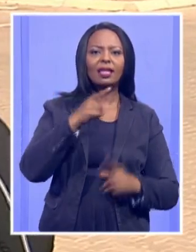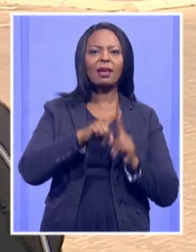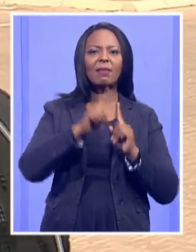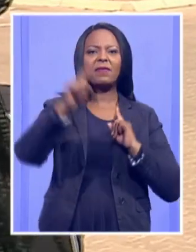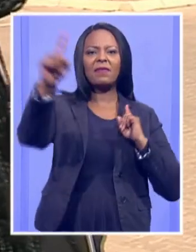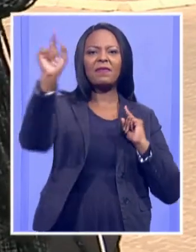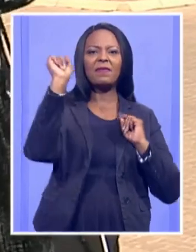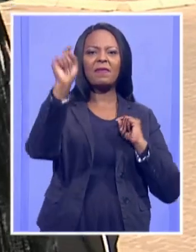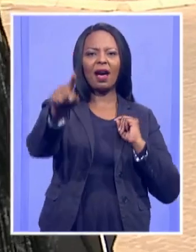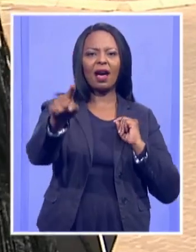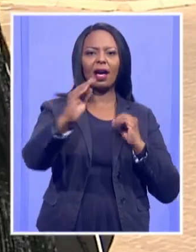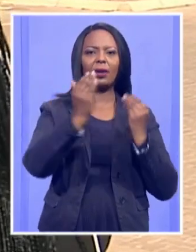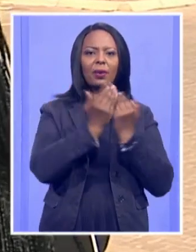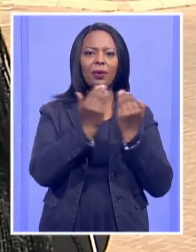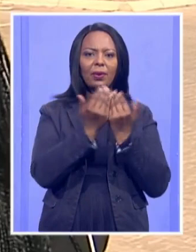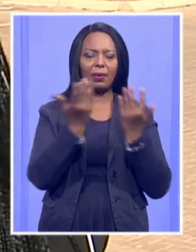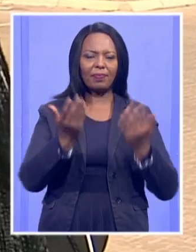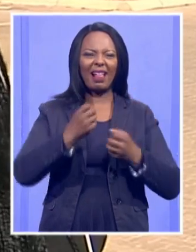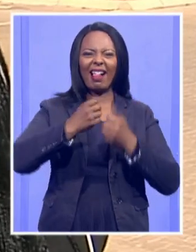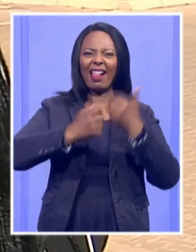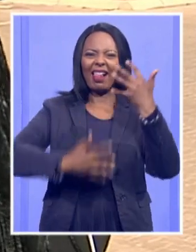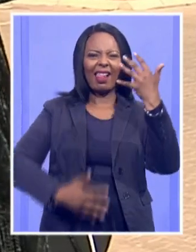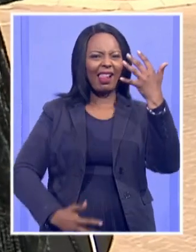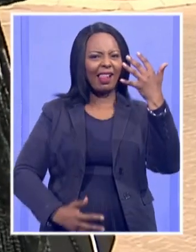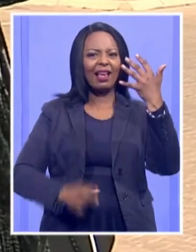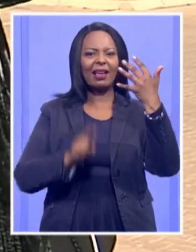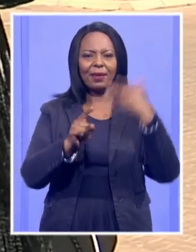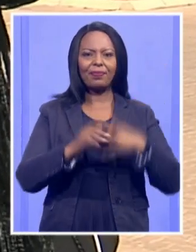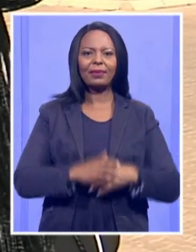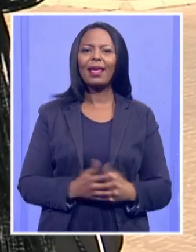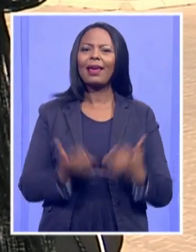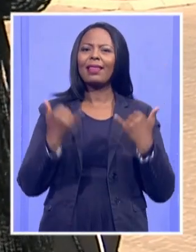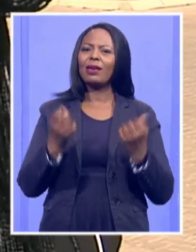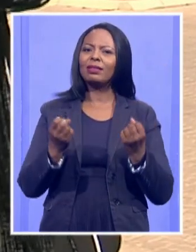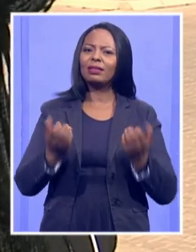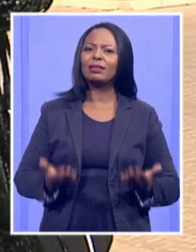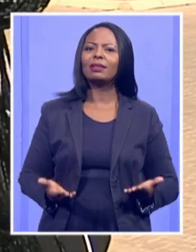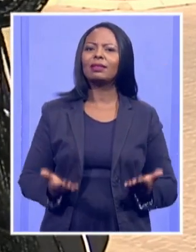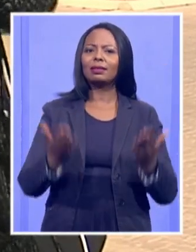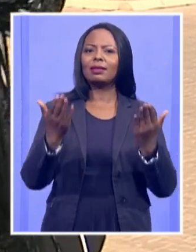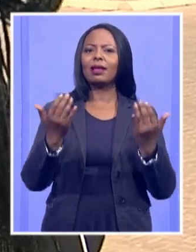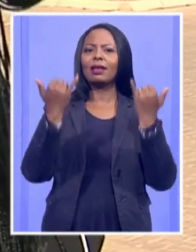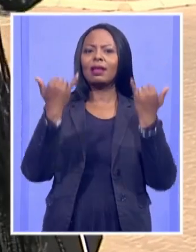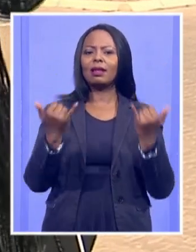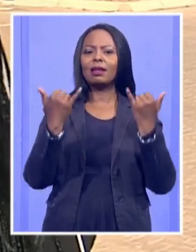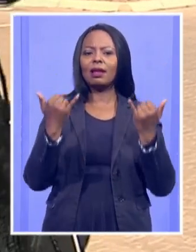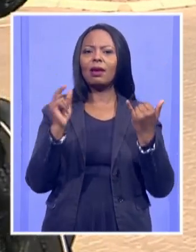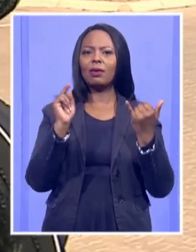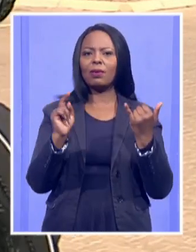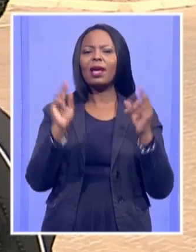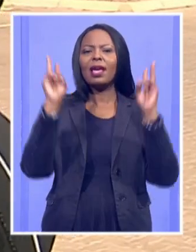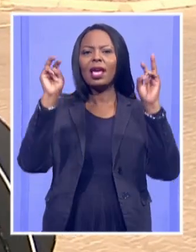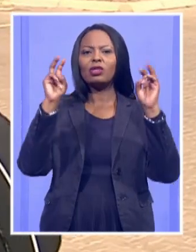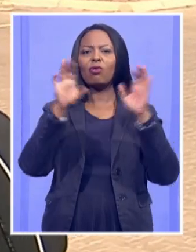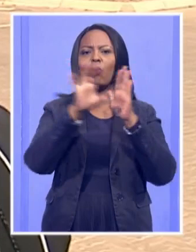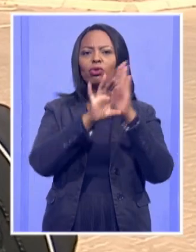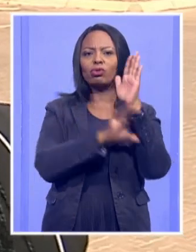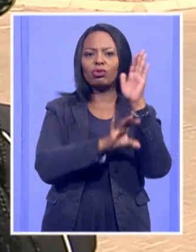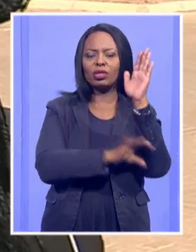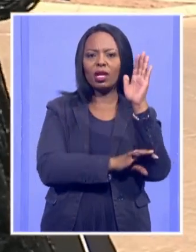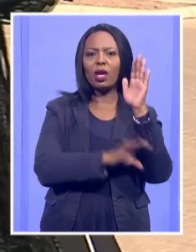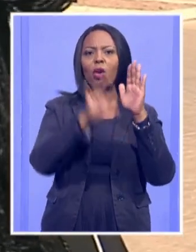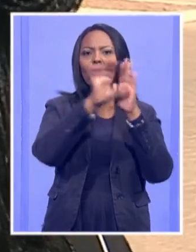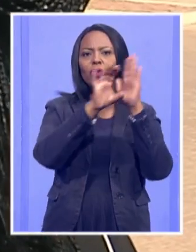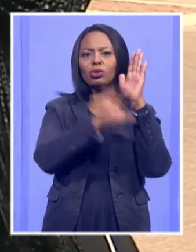too long. Now, Mr. Saul, I just want to talk to you about service delivery and the close link to it with regards to the Constitution. And in a